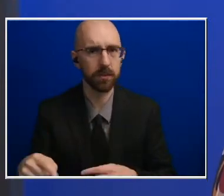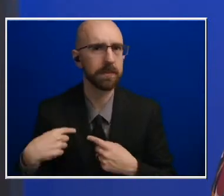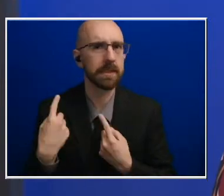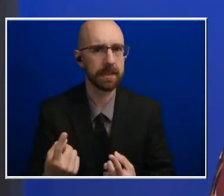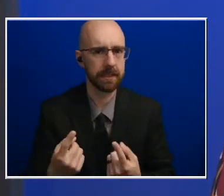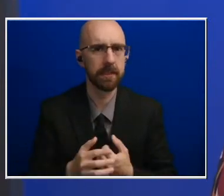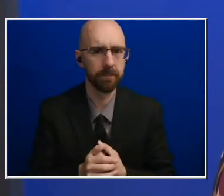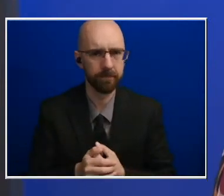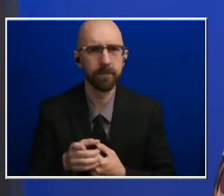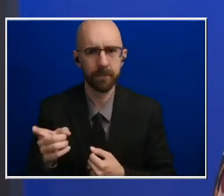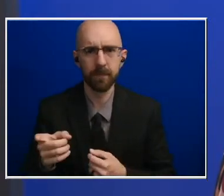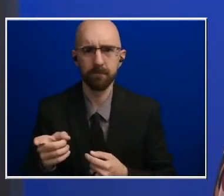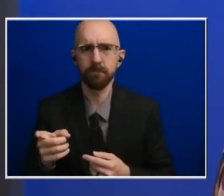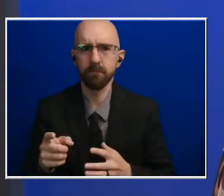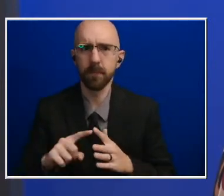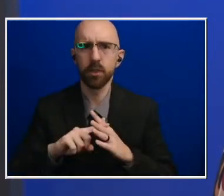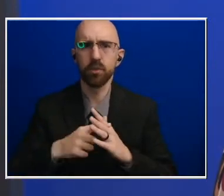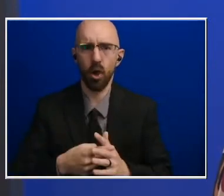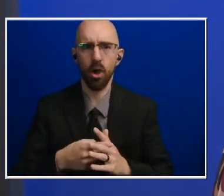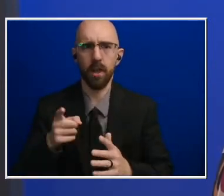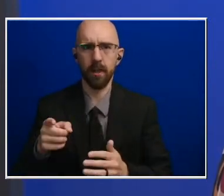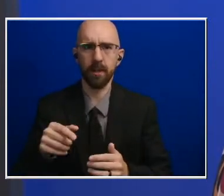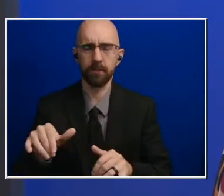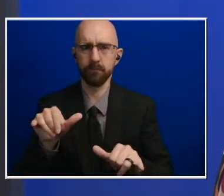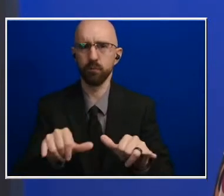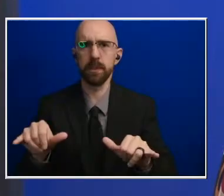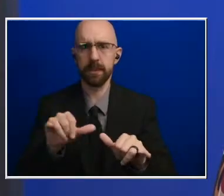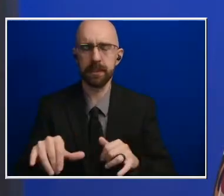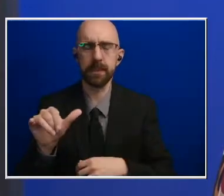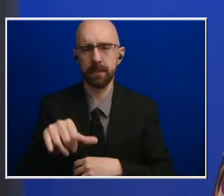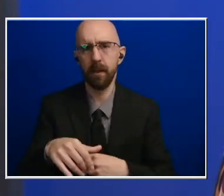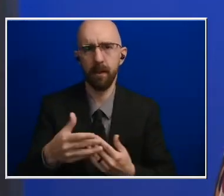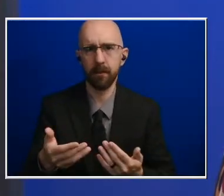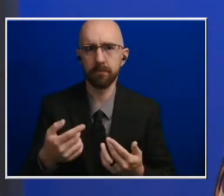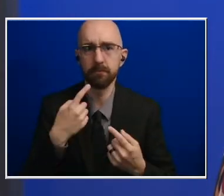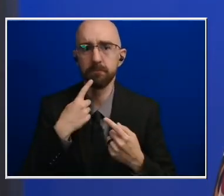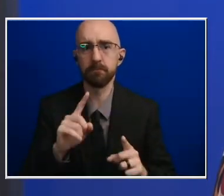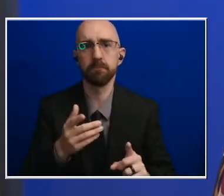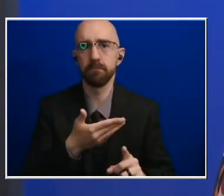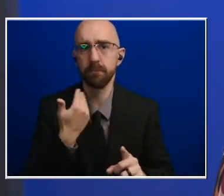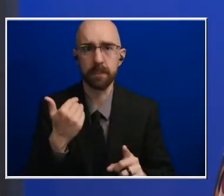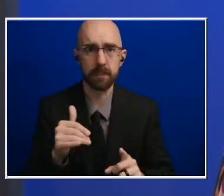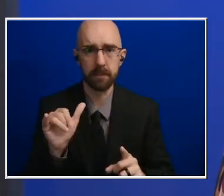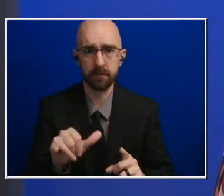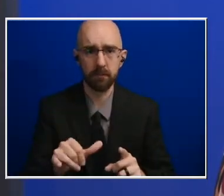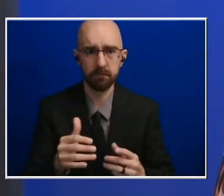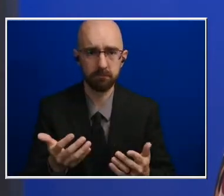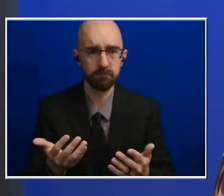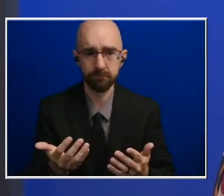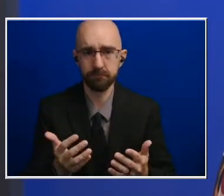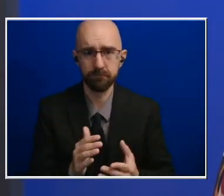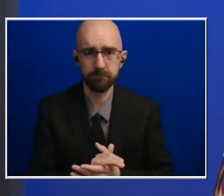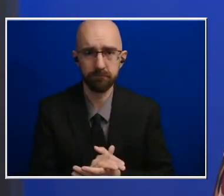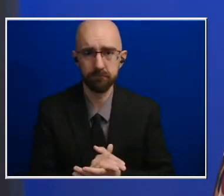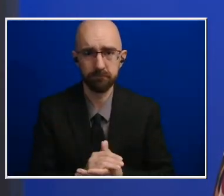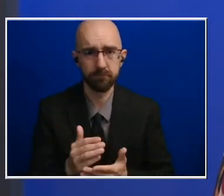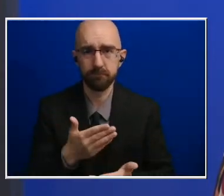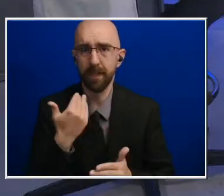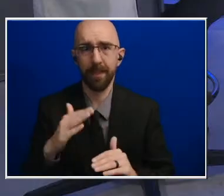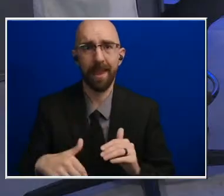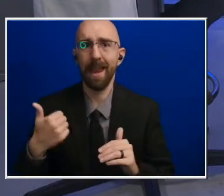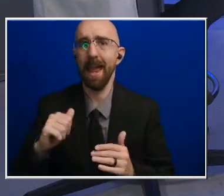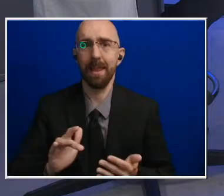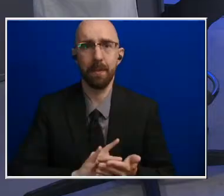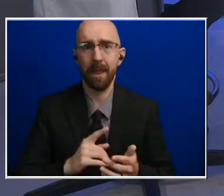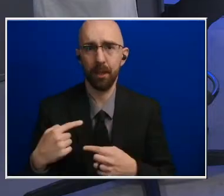started on a regimen that worked the best that any medication has worked. So you've tried